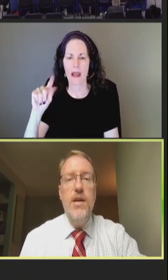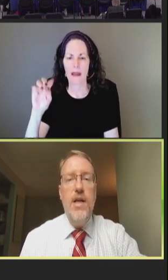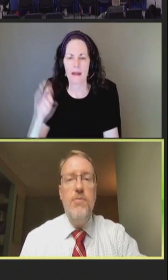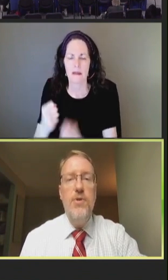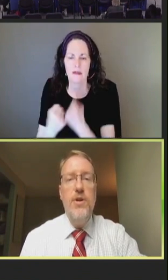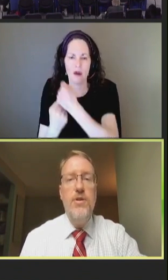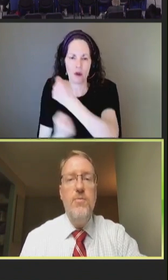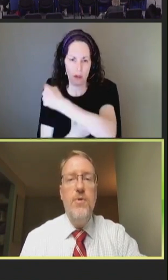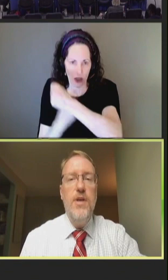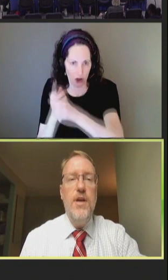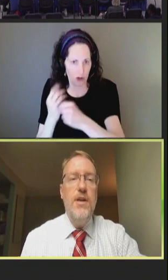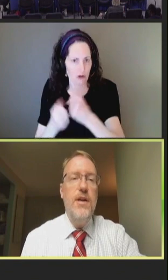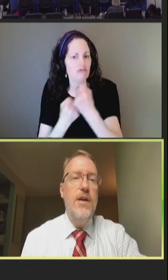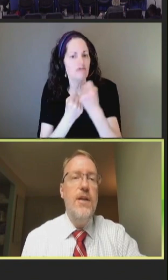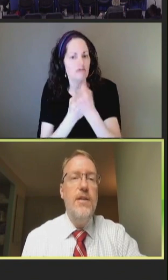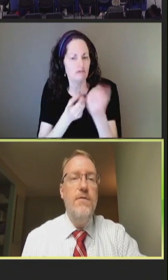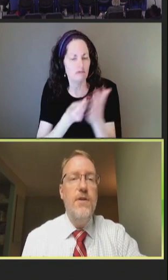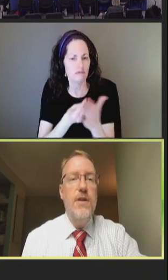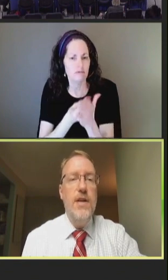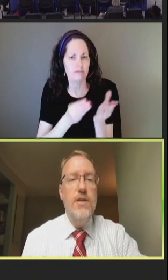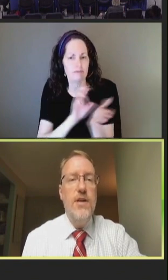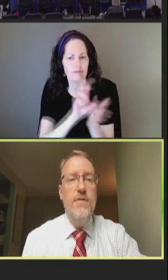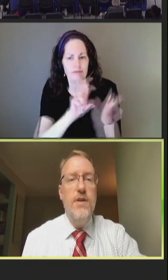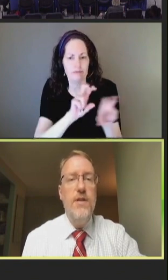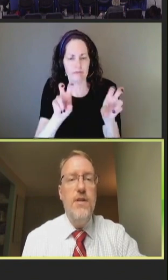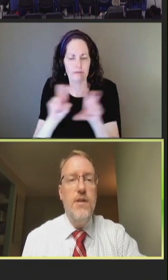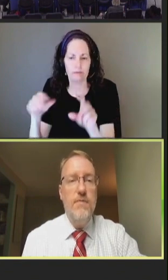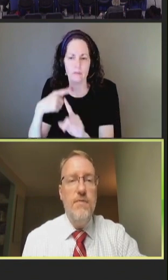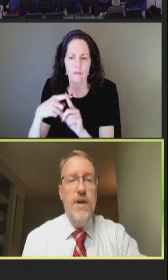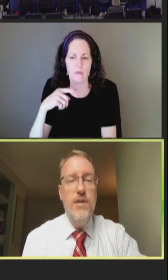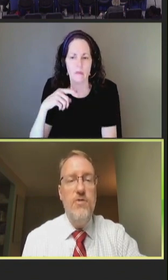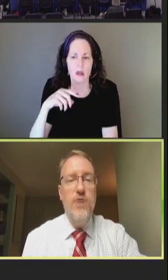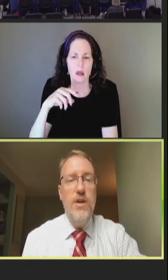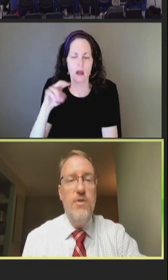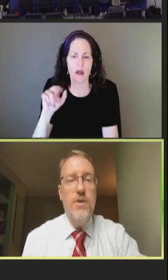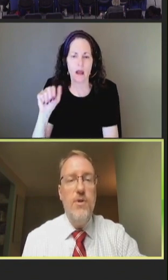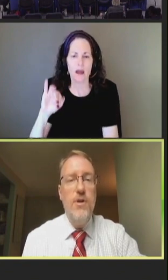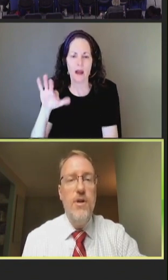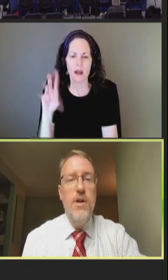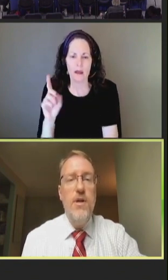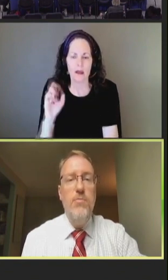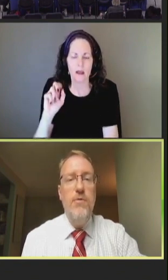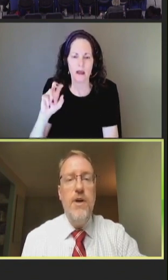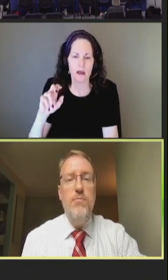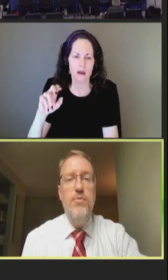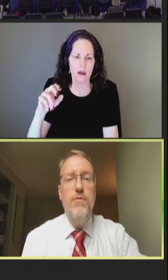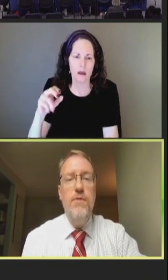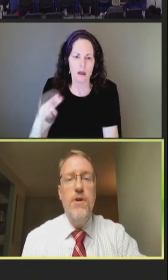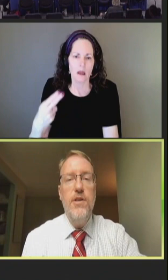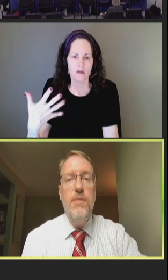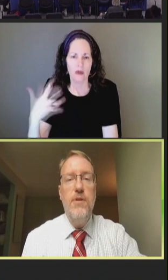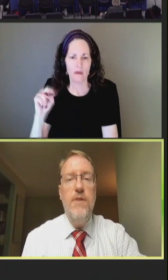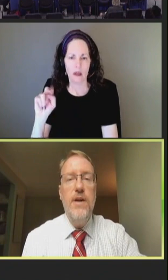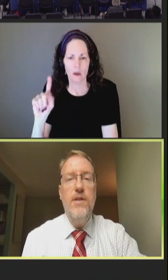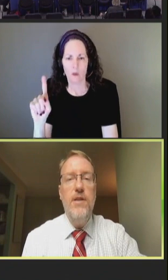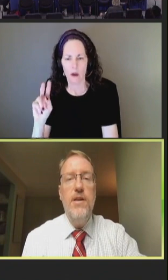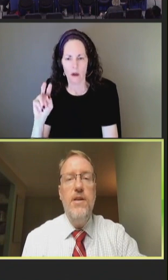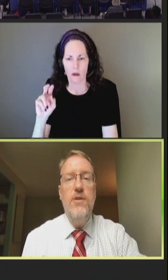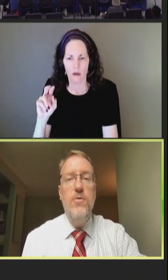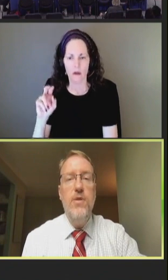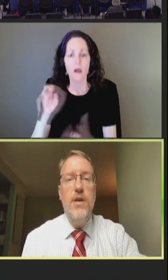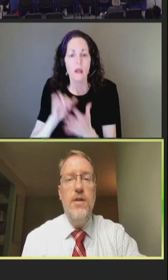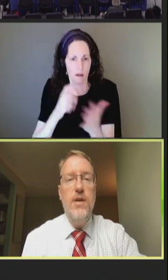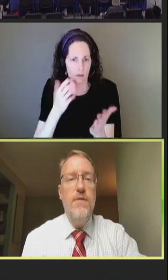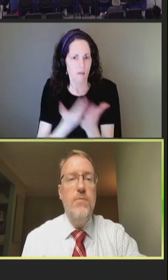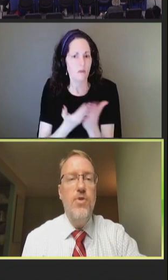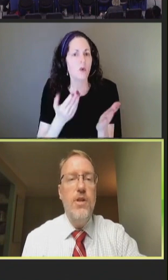in collaboration with the NIAID-funded HIV Vaccine Trials Network, provided proof of concept that a vaccine can